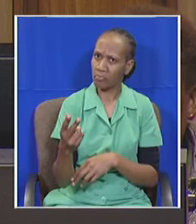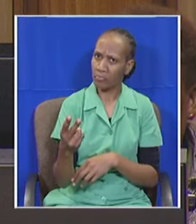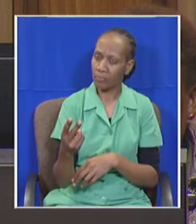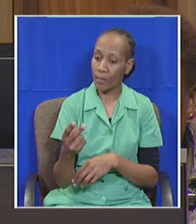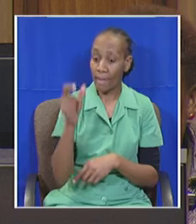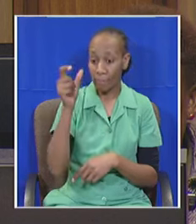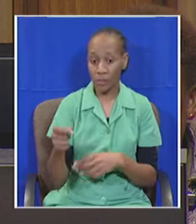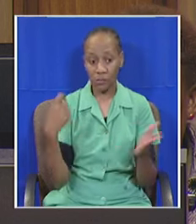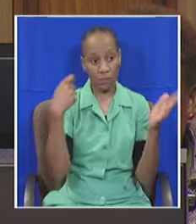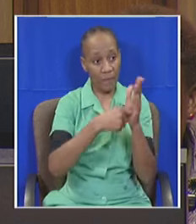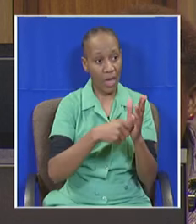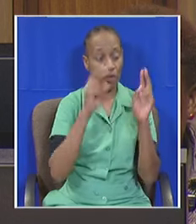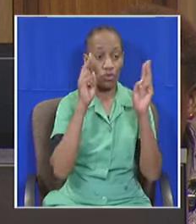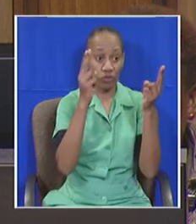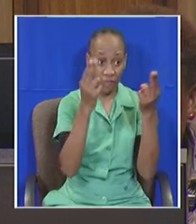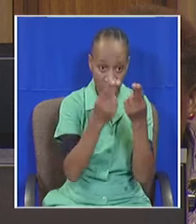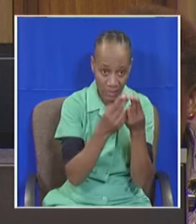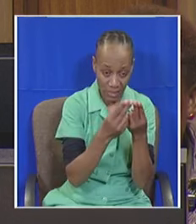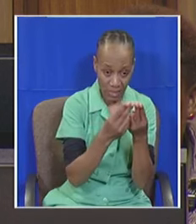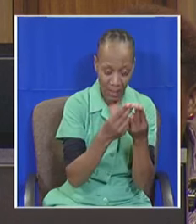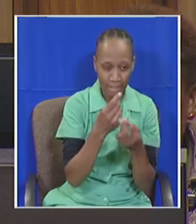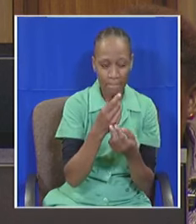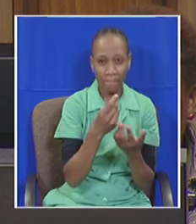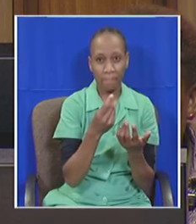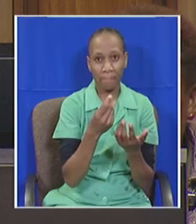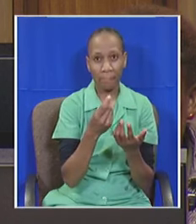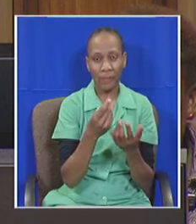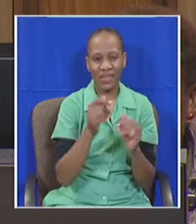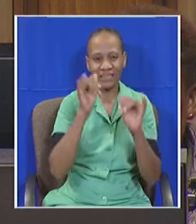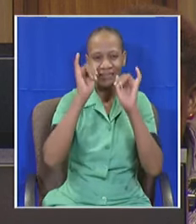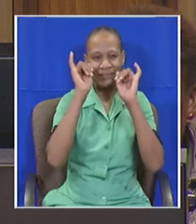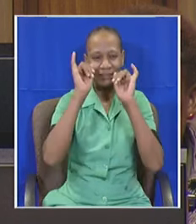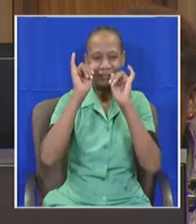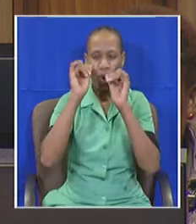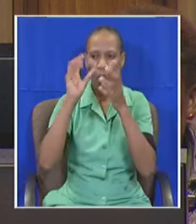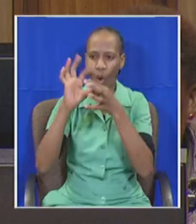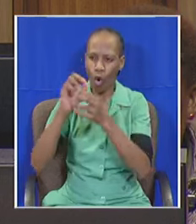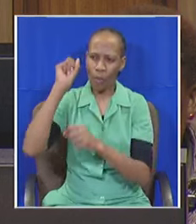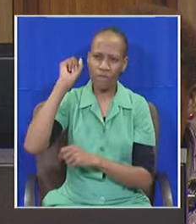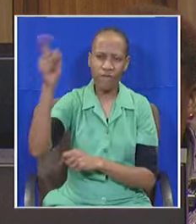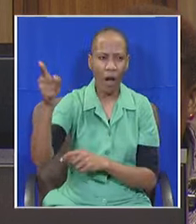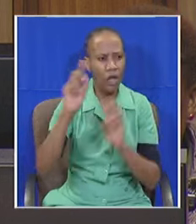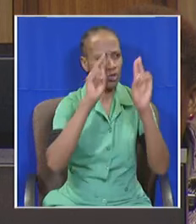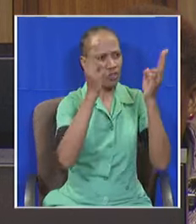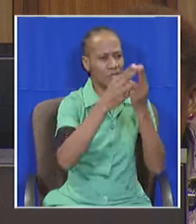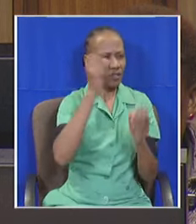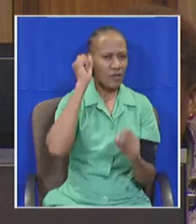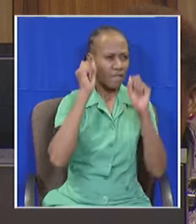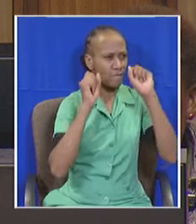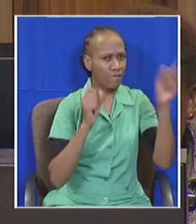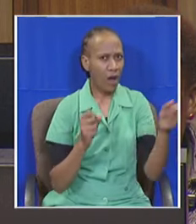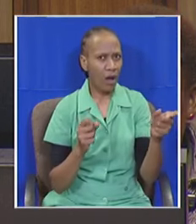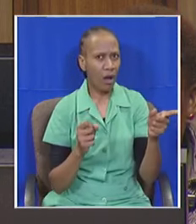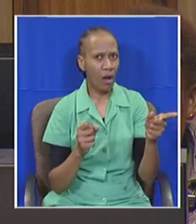enrolling in the university away from home doubled for students from